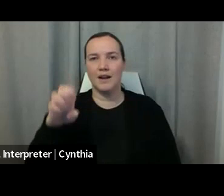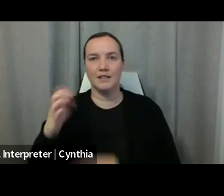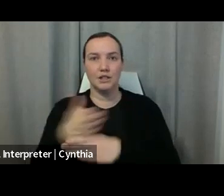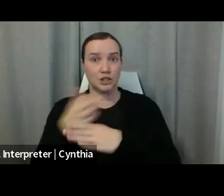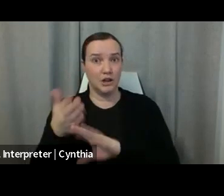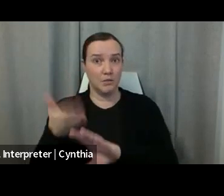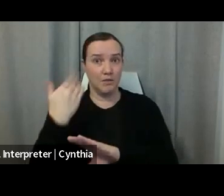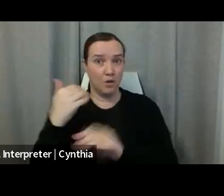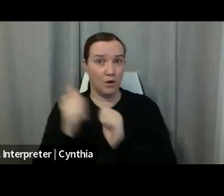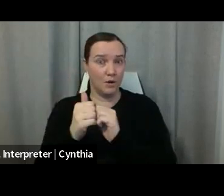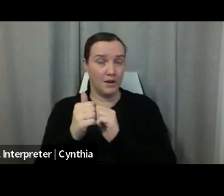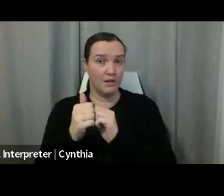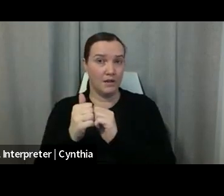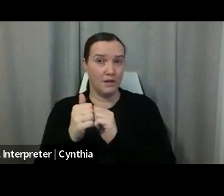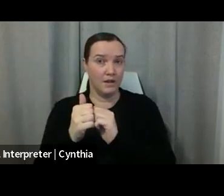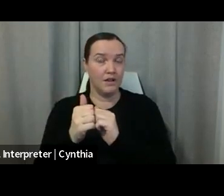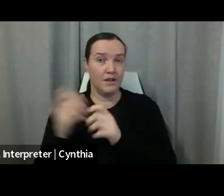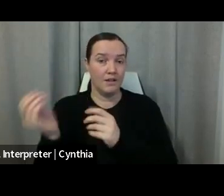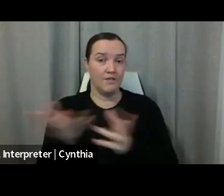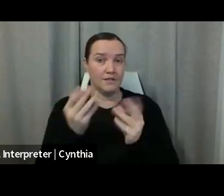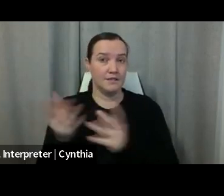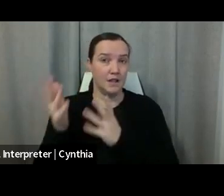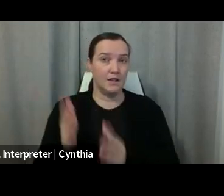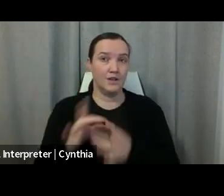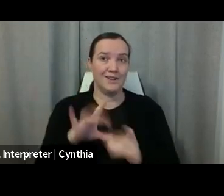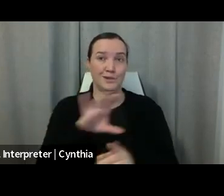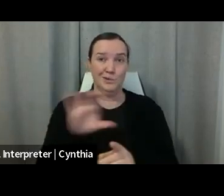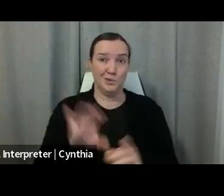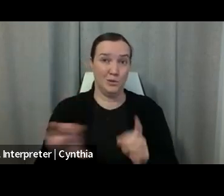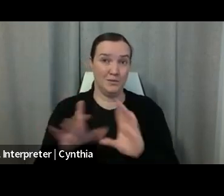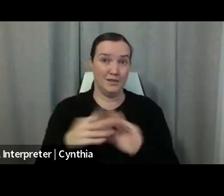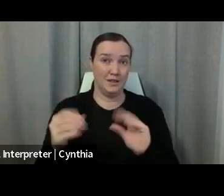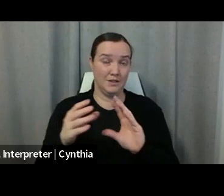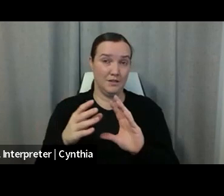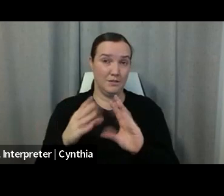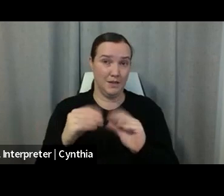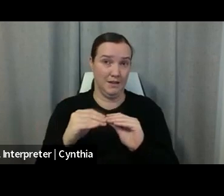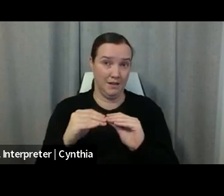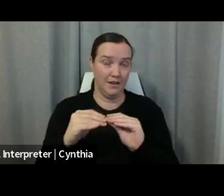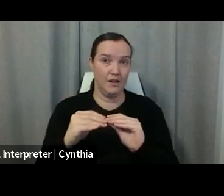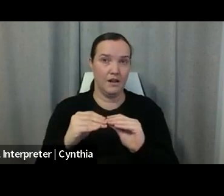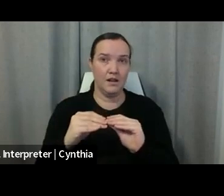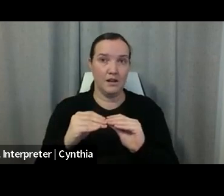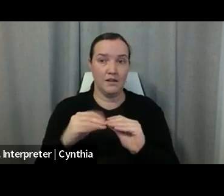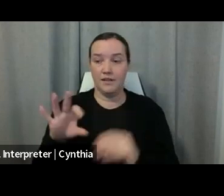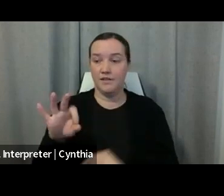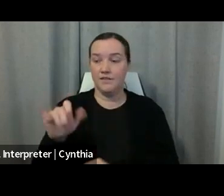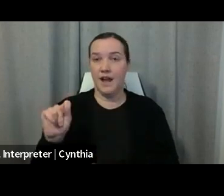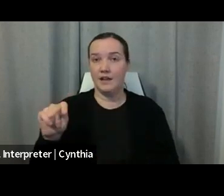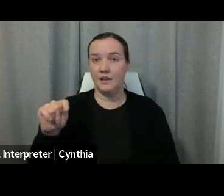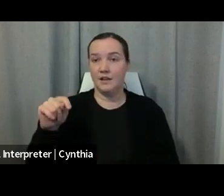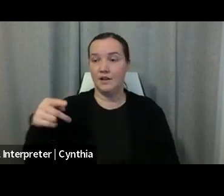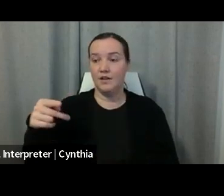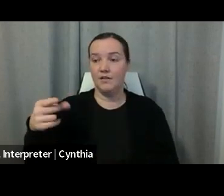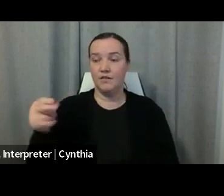how the the facilitators of the Zoom session where the fat phobic jokes comments were